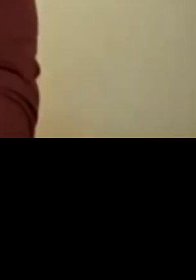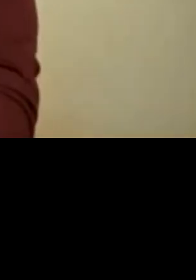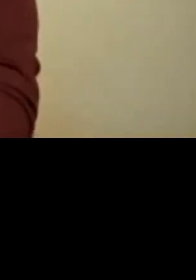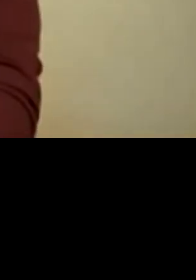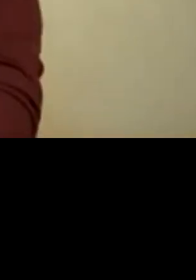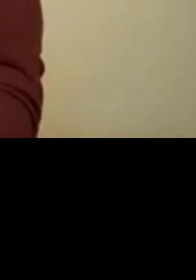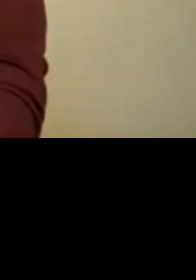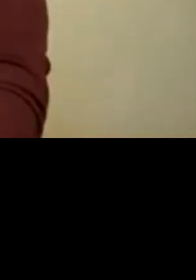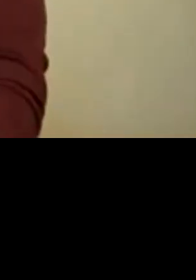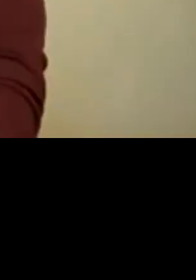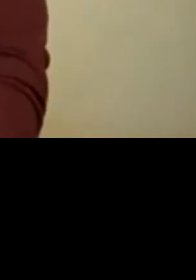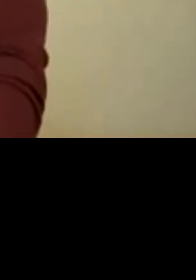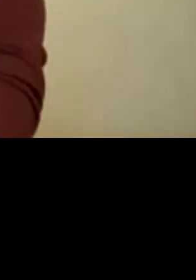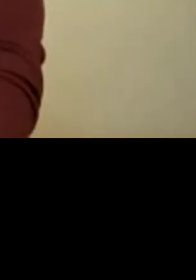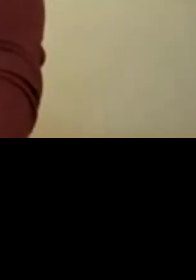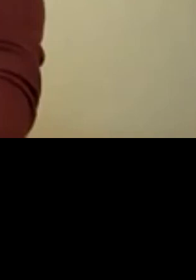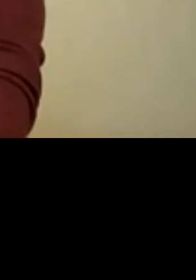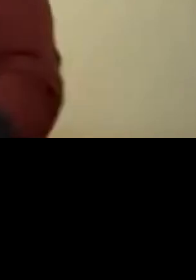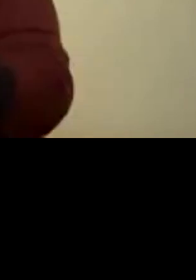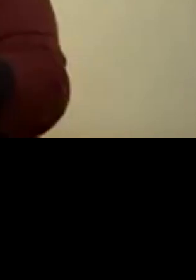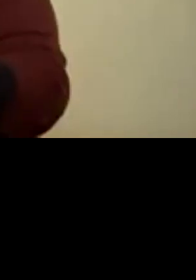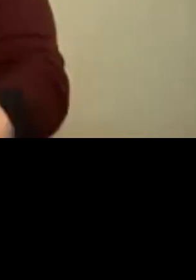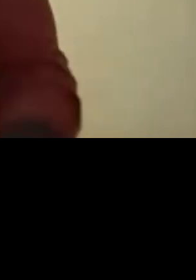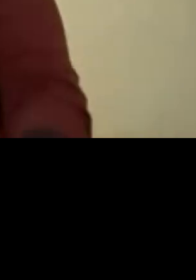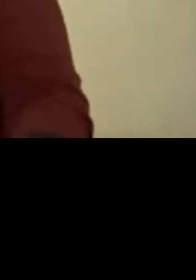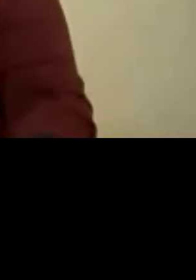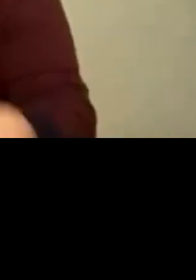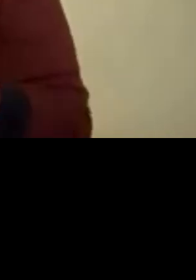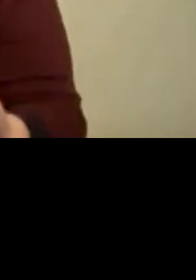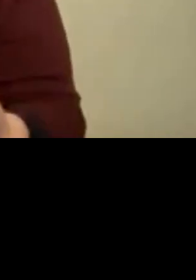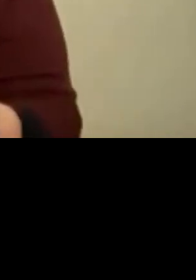So we have at least one question so far.